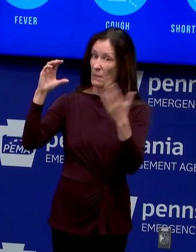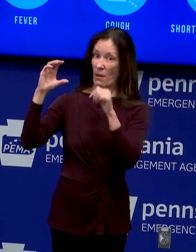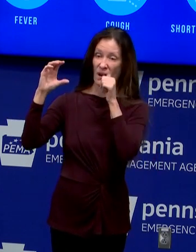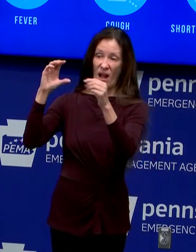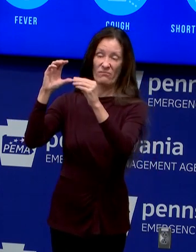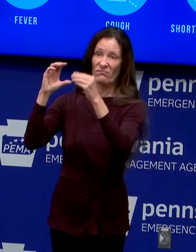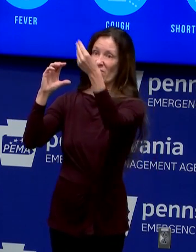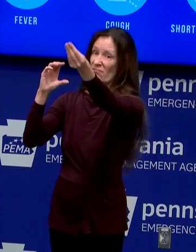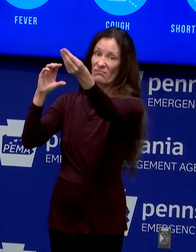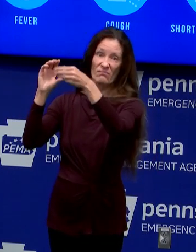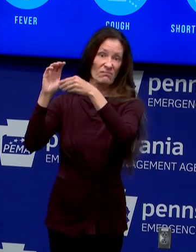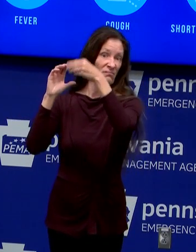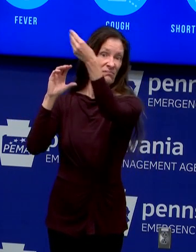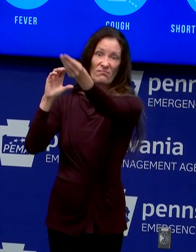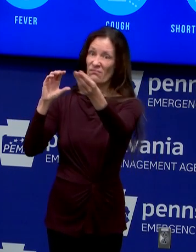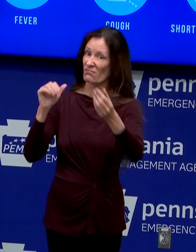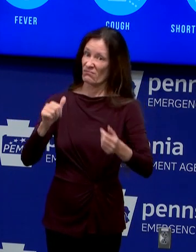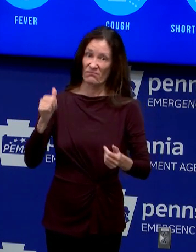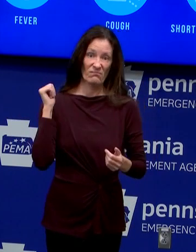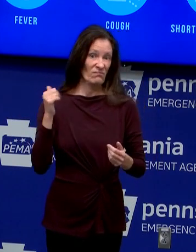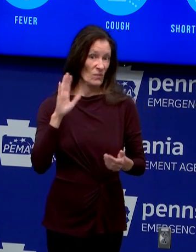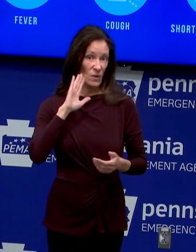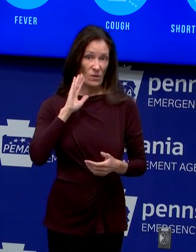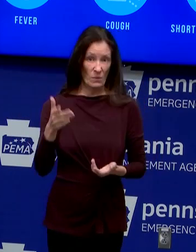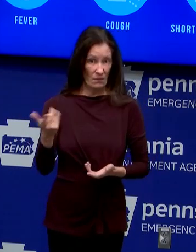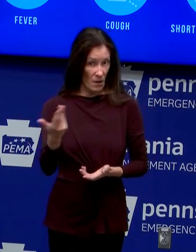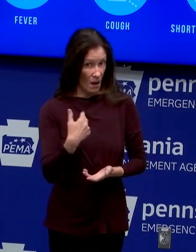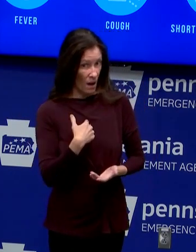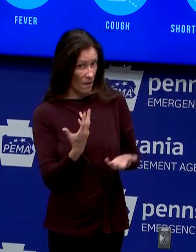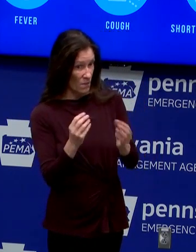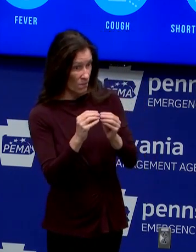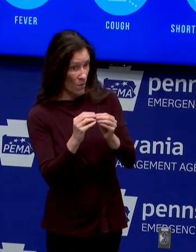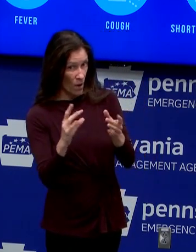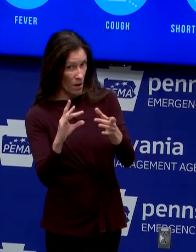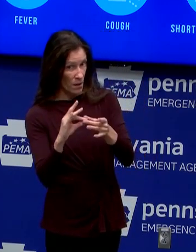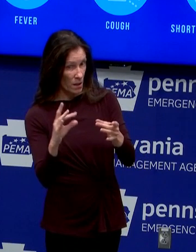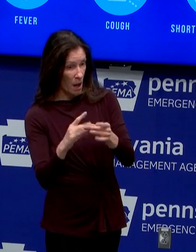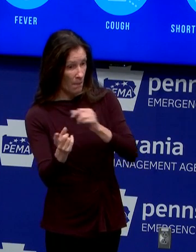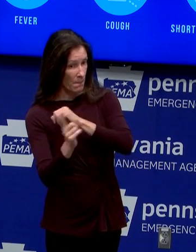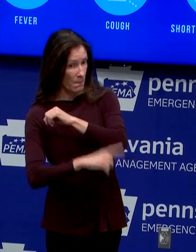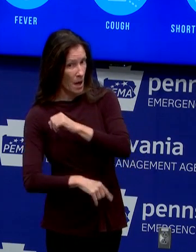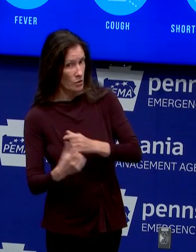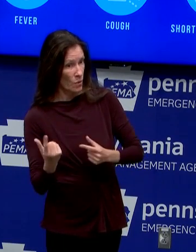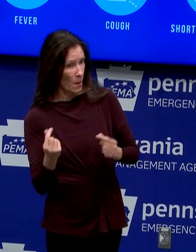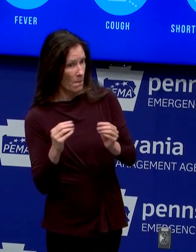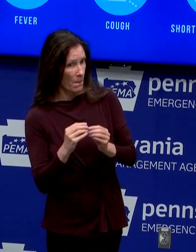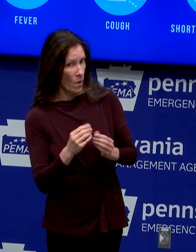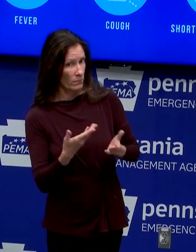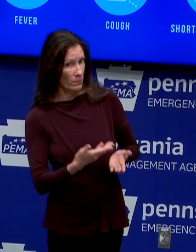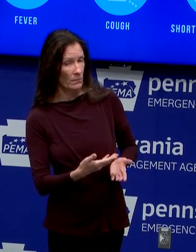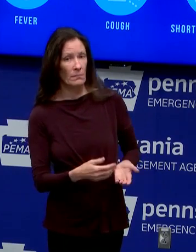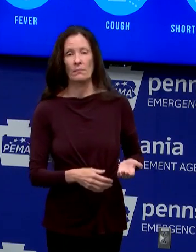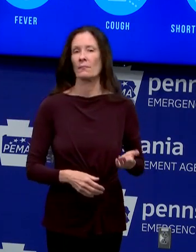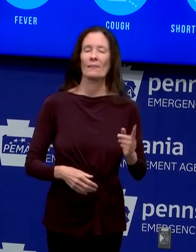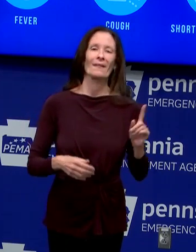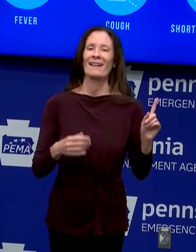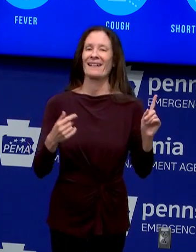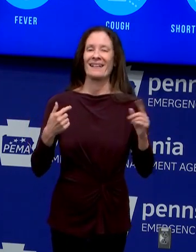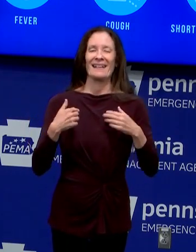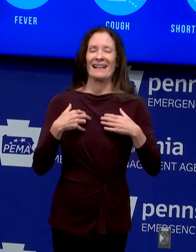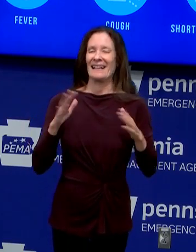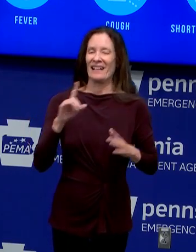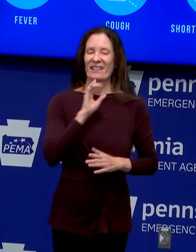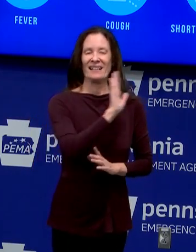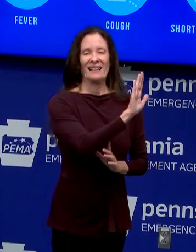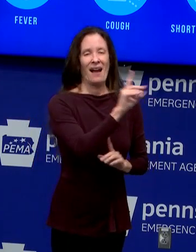beyond the loss of discretionary funding, and can you elaborate? No, I'm going to leave that to the governor. From Erie